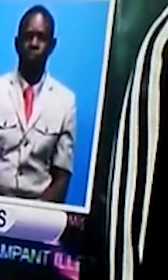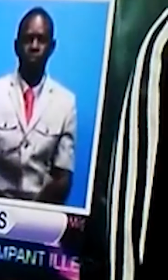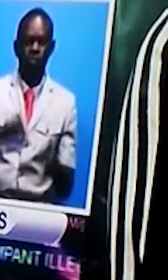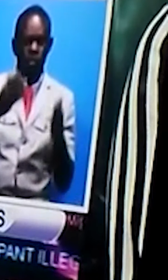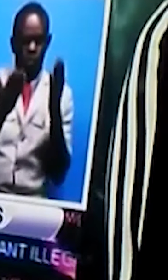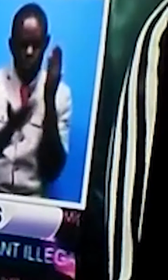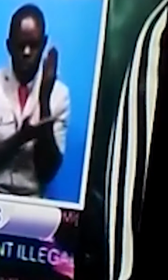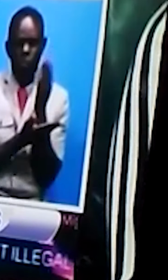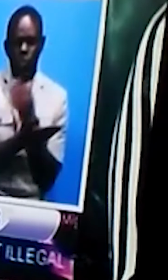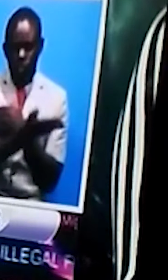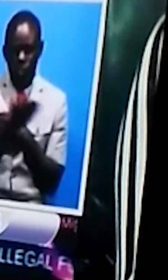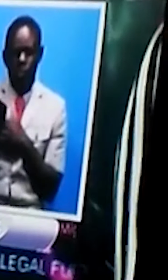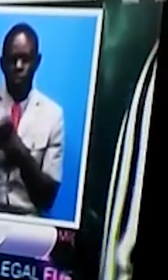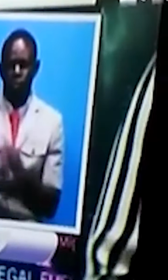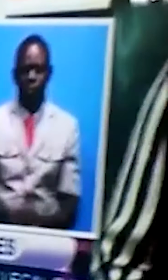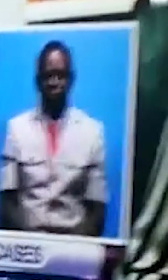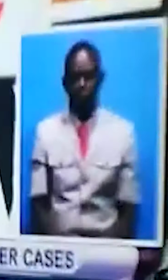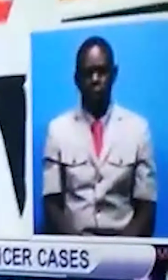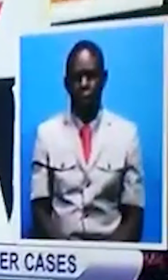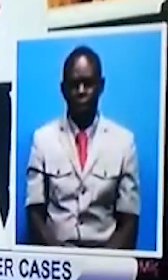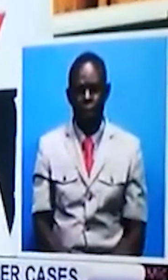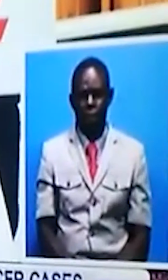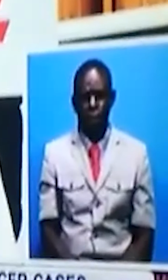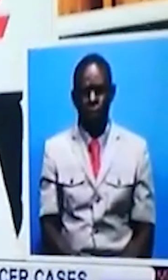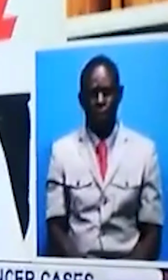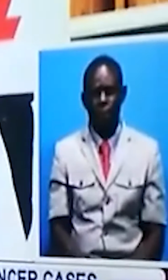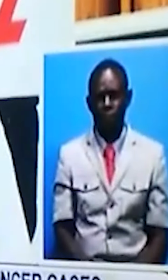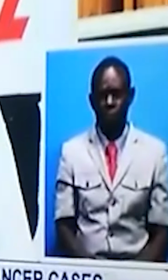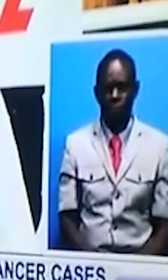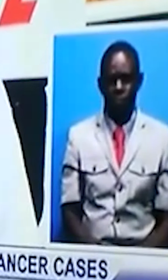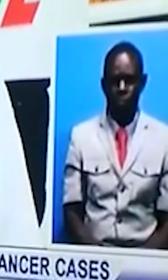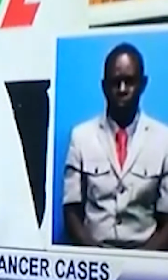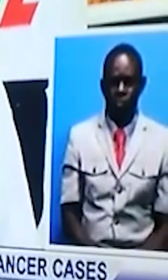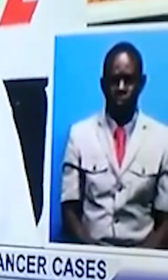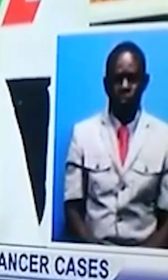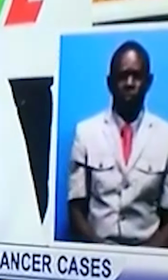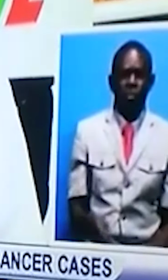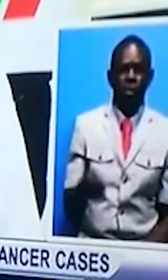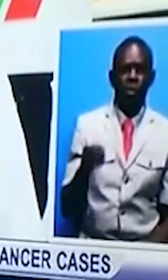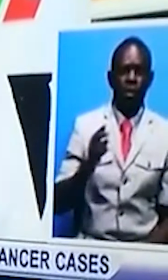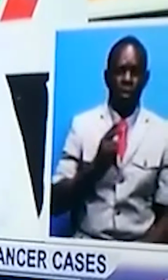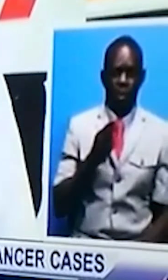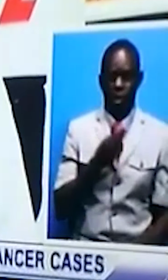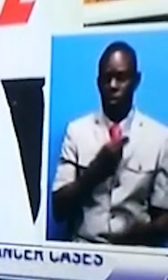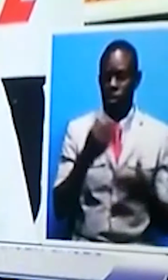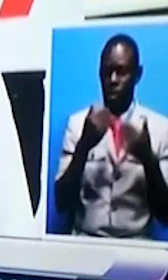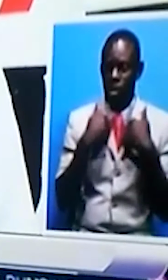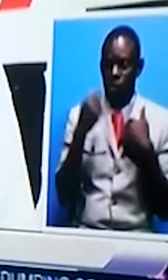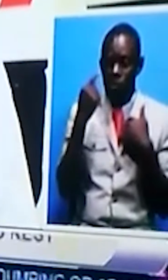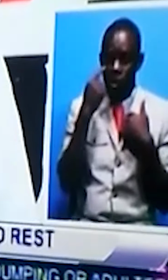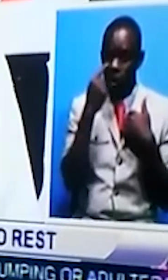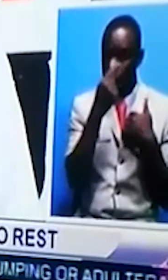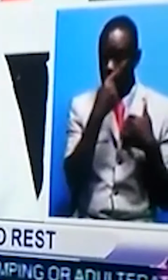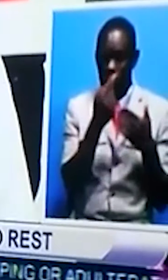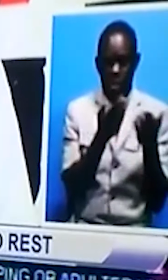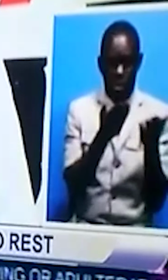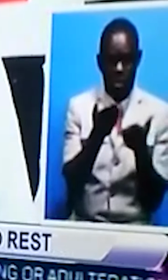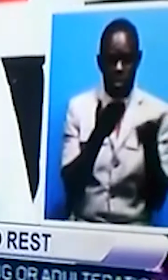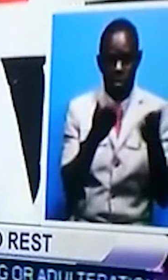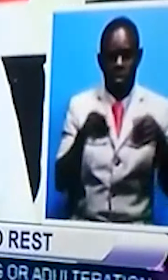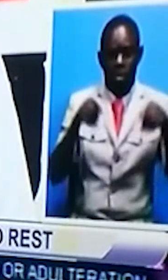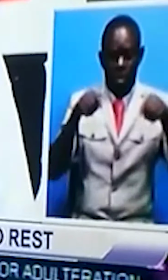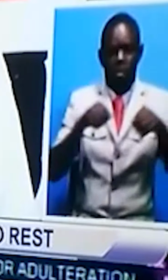I feel it's significant to provide eye services. We've been doing this in Zambia